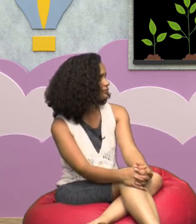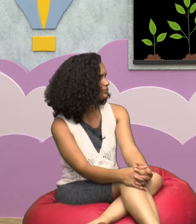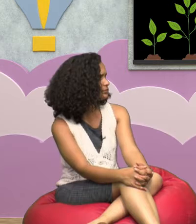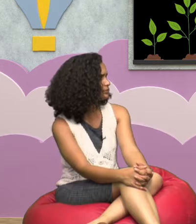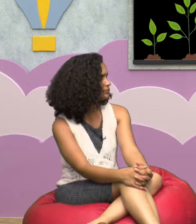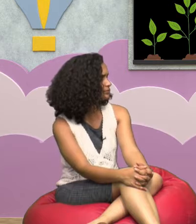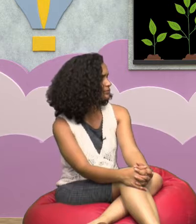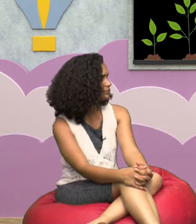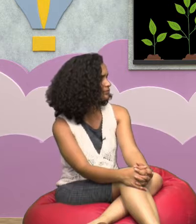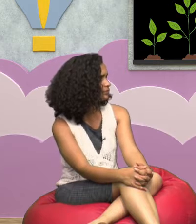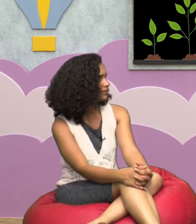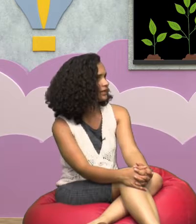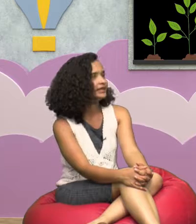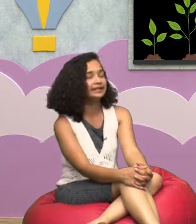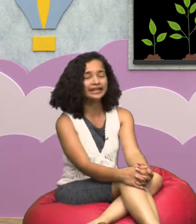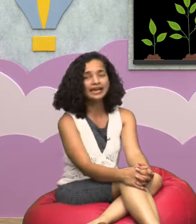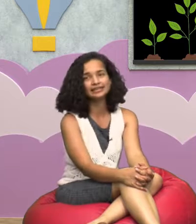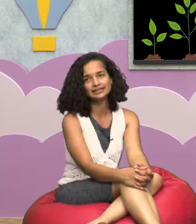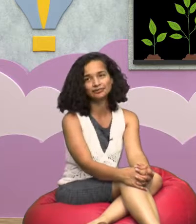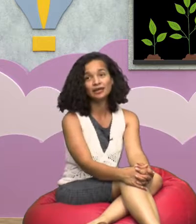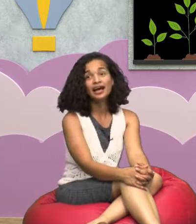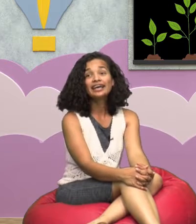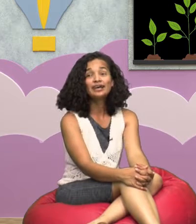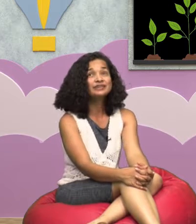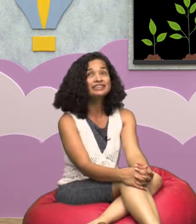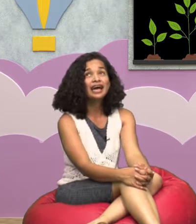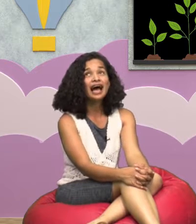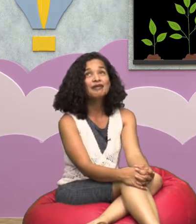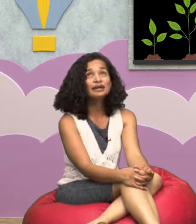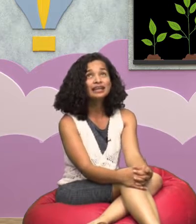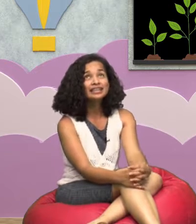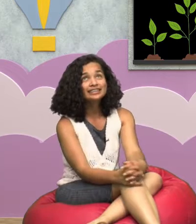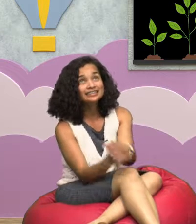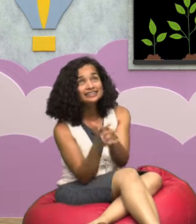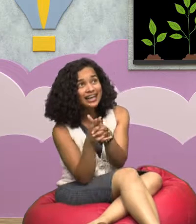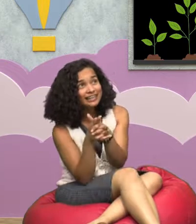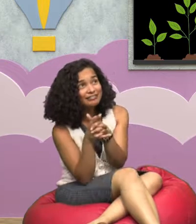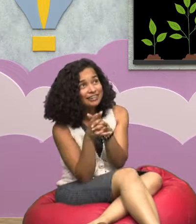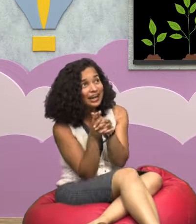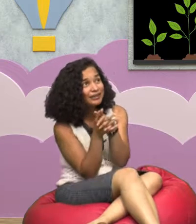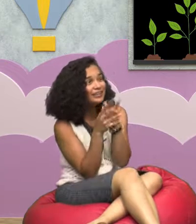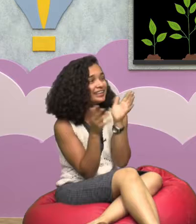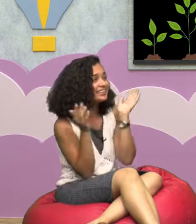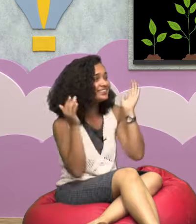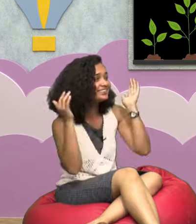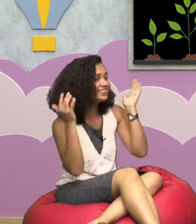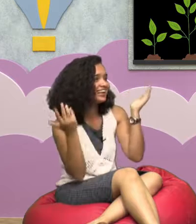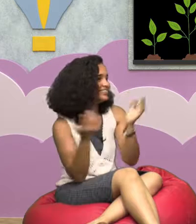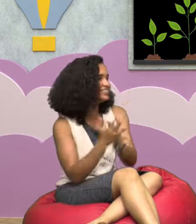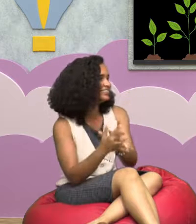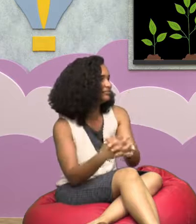Can we sing I'm a Little Teapot? Yes. Can we say I'm a little sunflower?